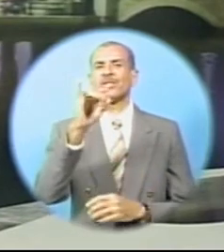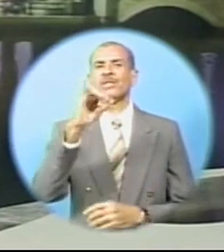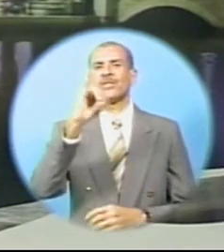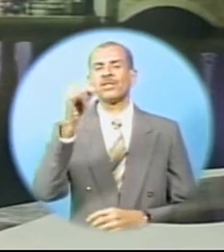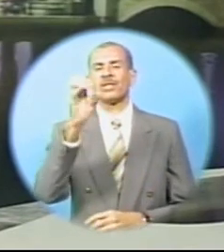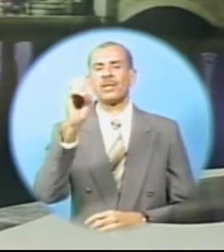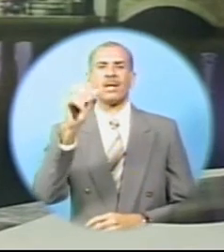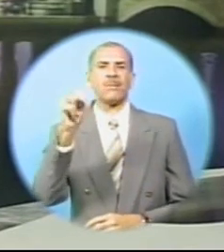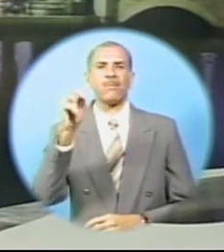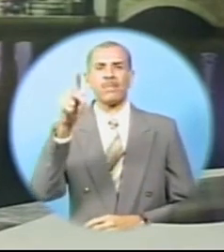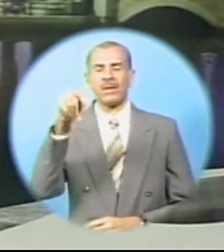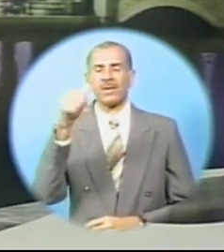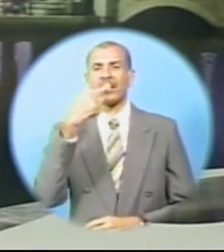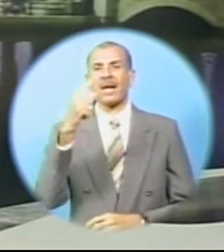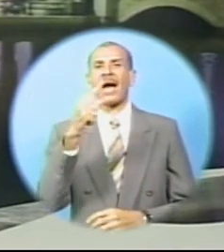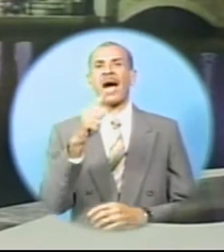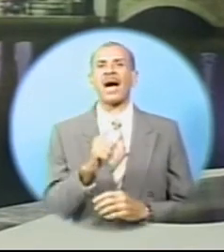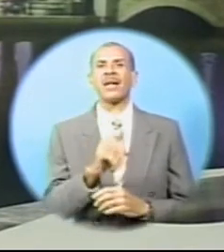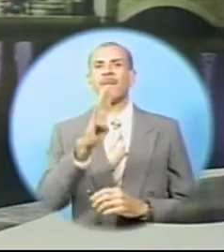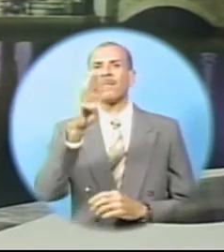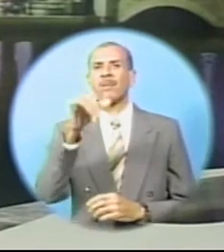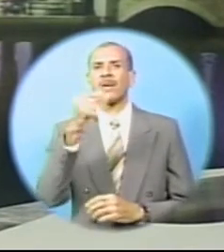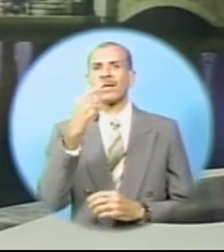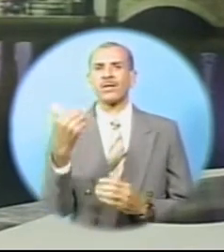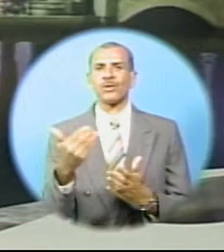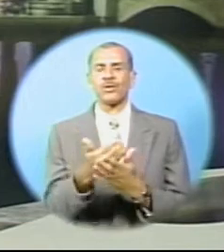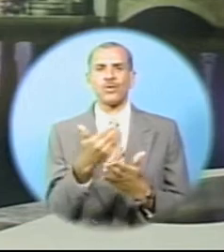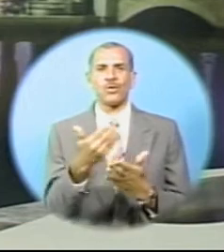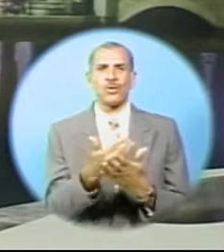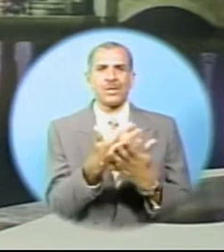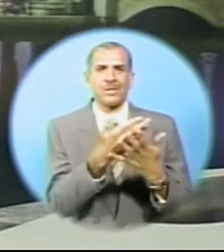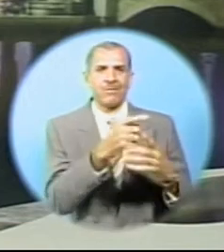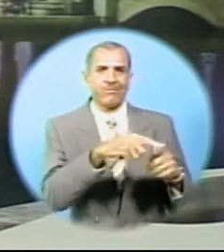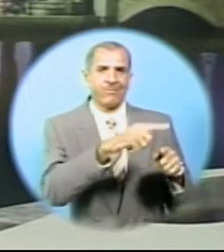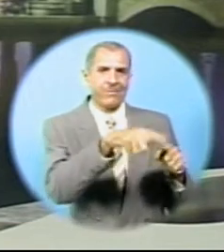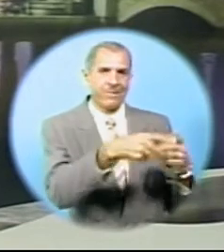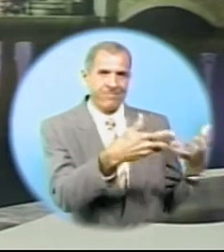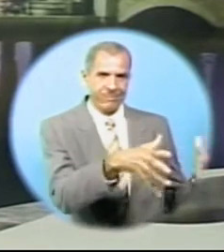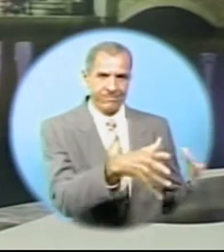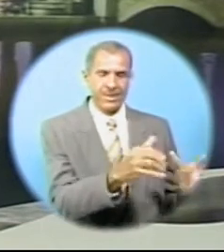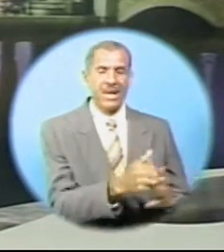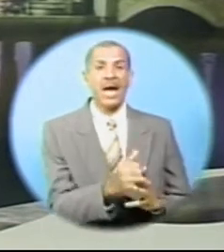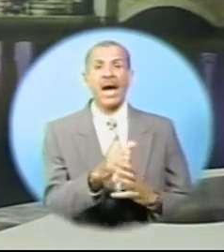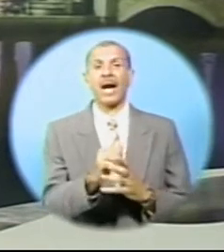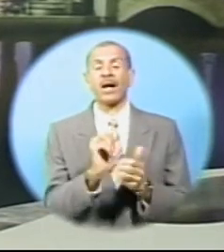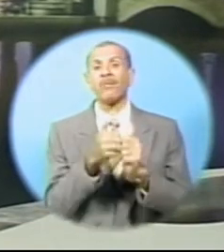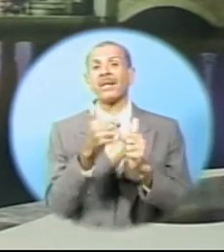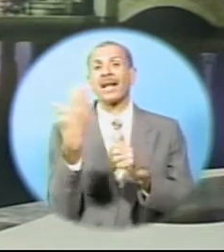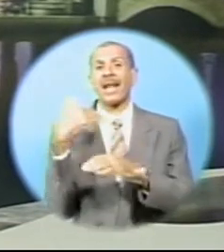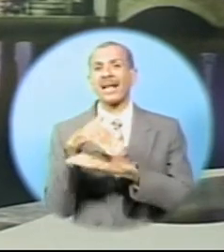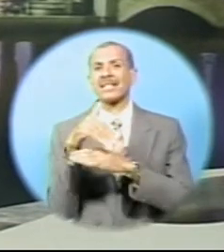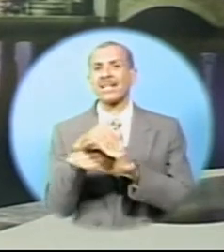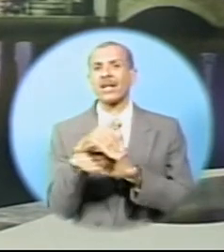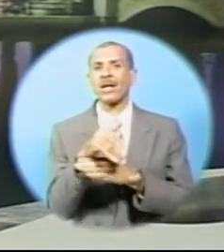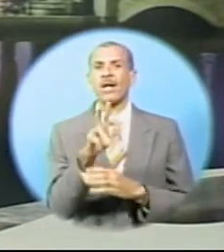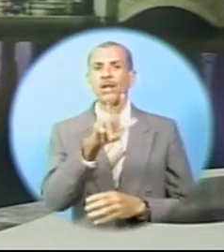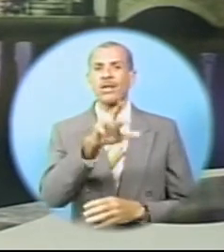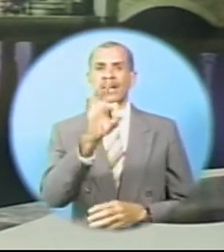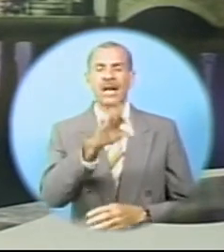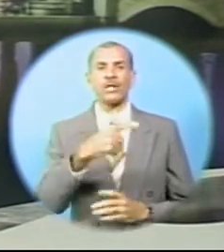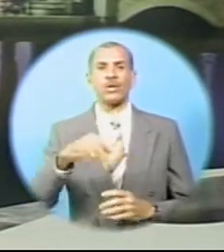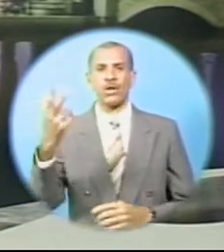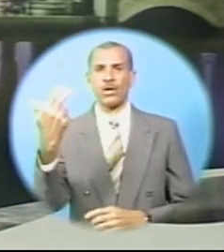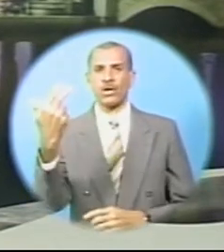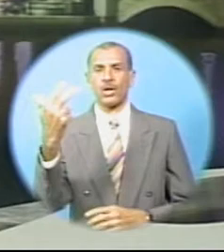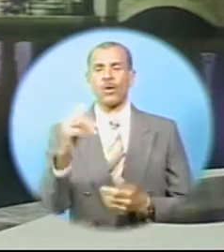netball tournament, claiming Bermuda as their latest victim. Playing at the netball stadium in Waterford last night, they were 39-13